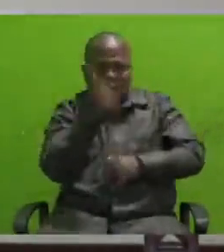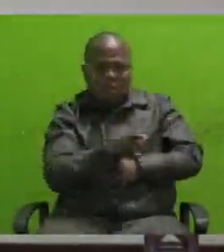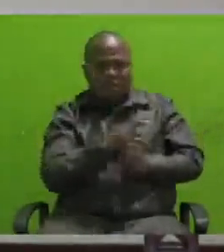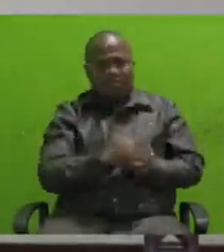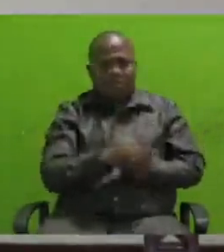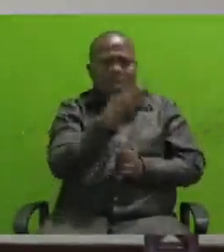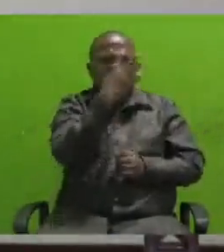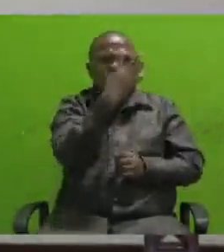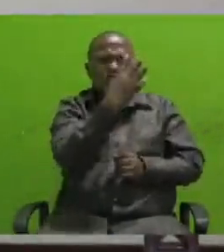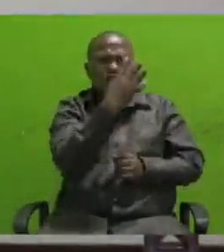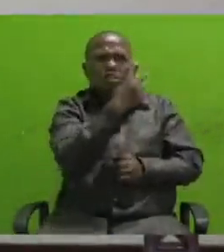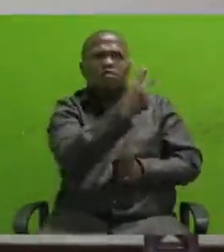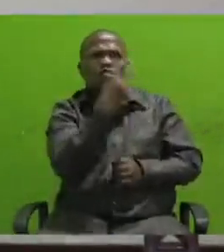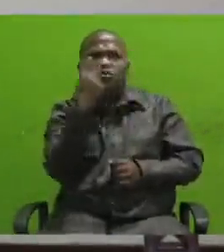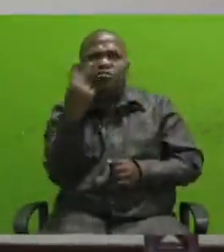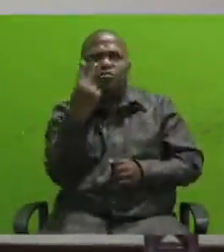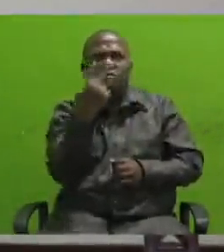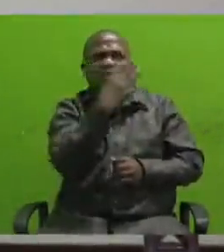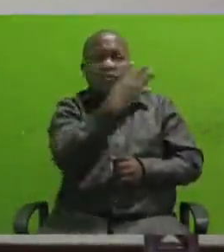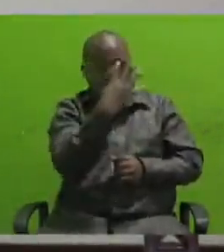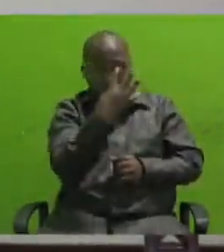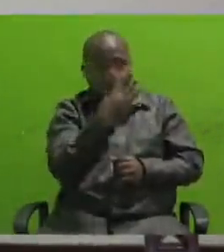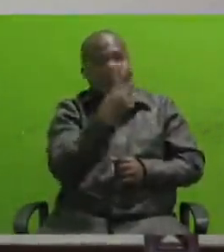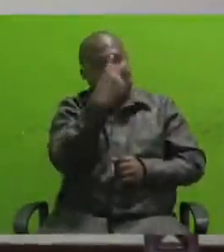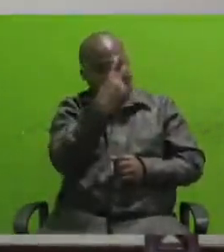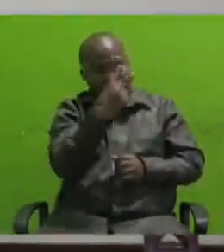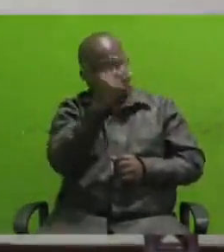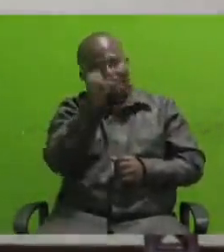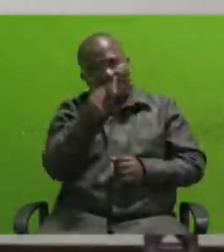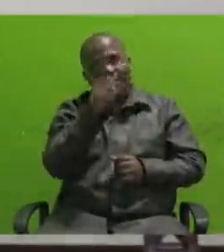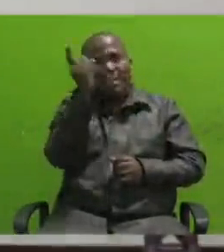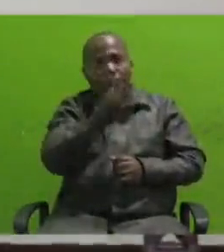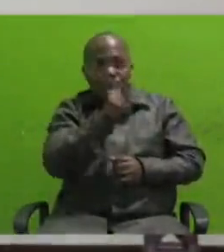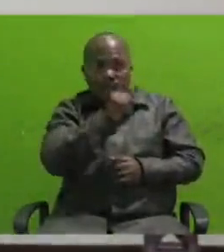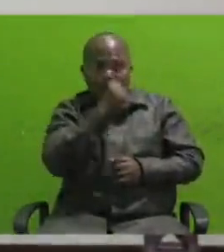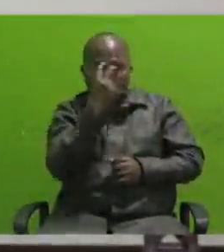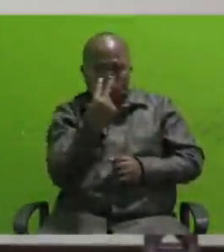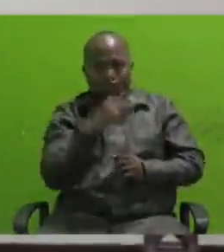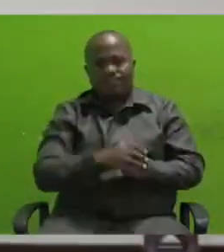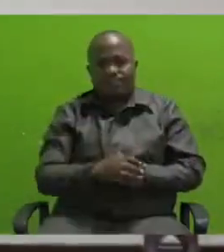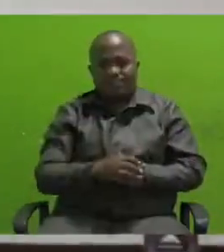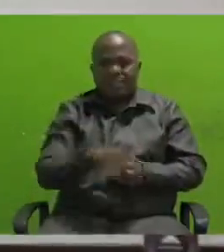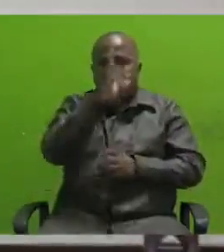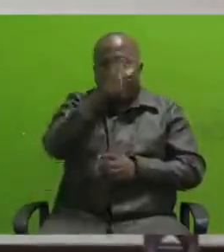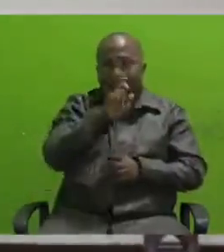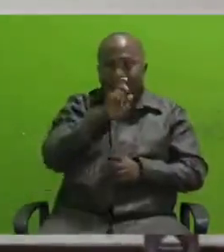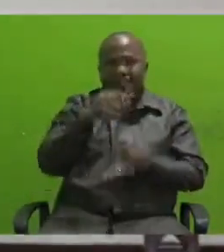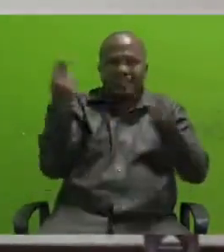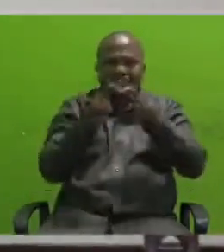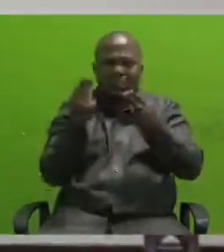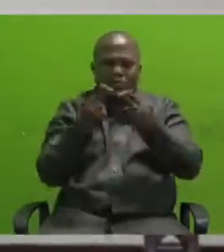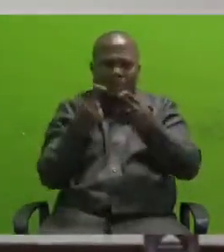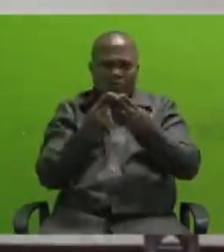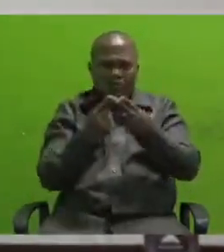So what we need is only x. So x is equal to minus 5 out